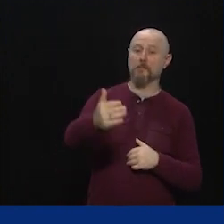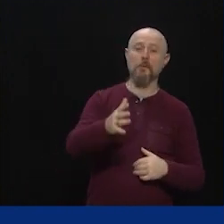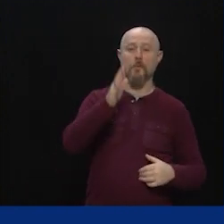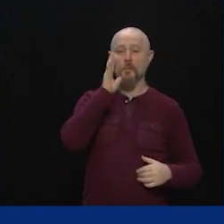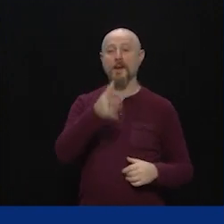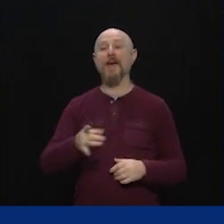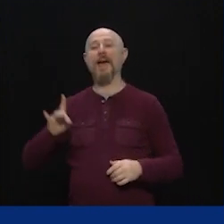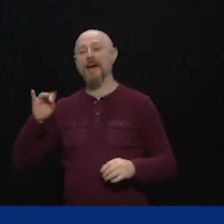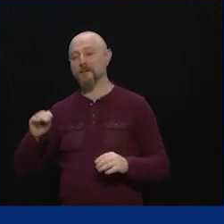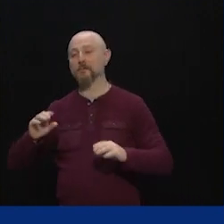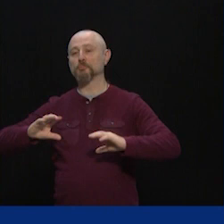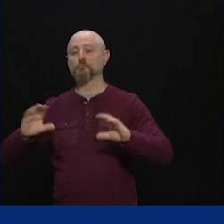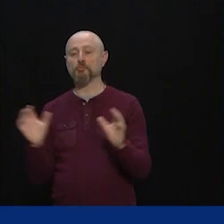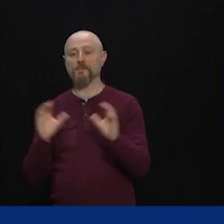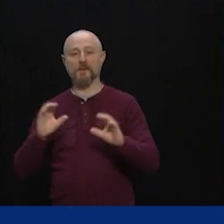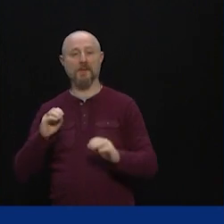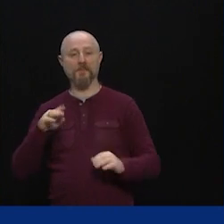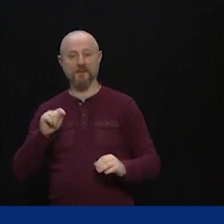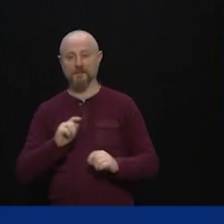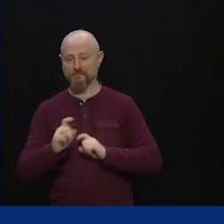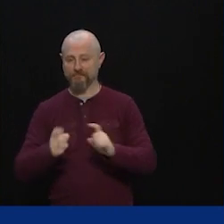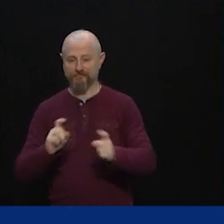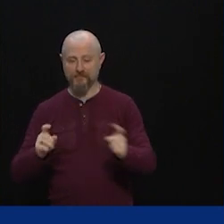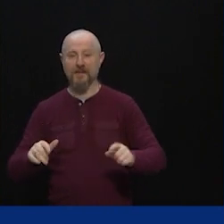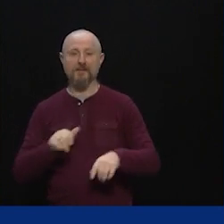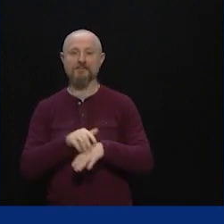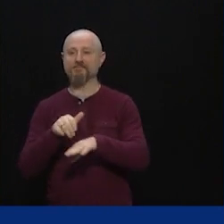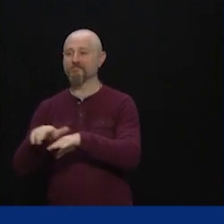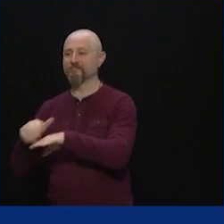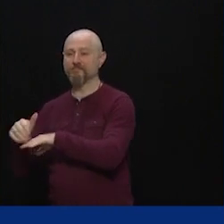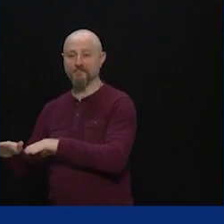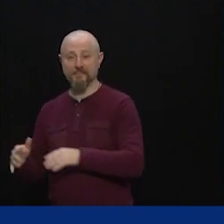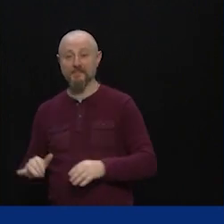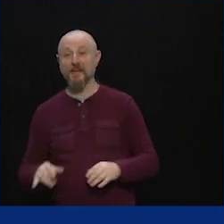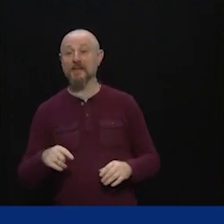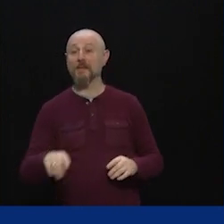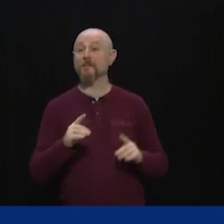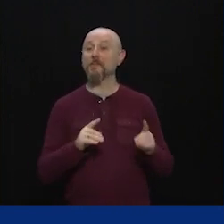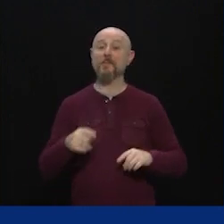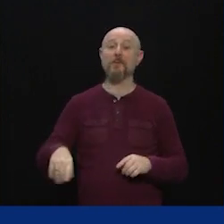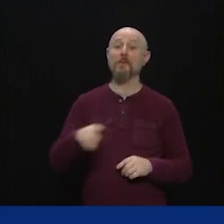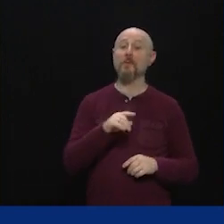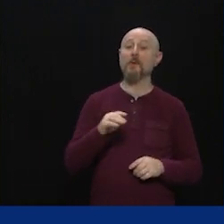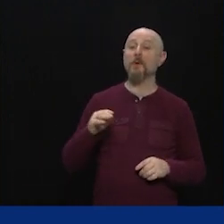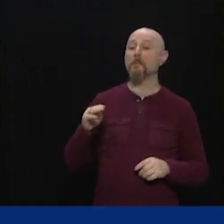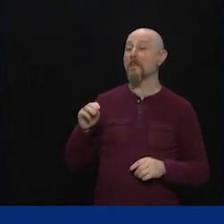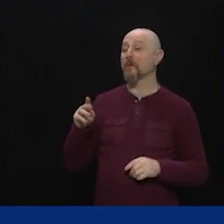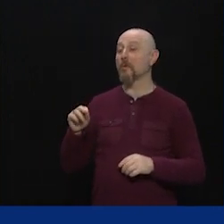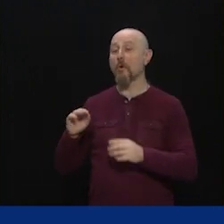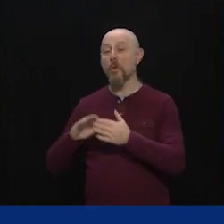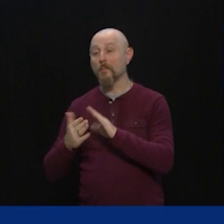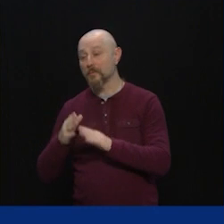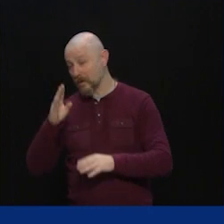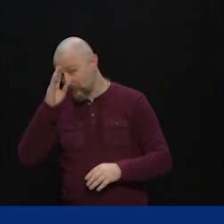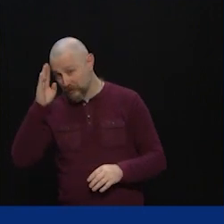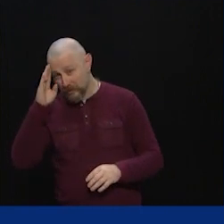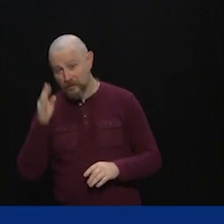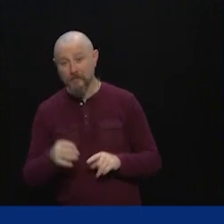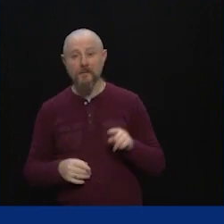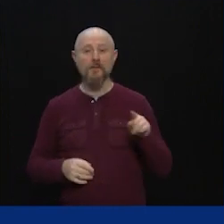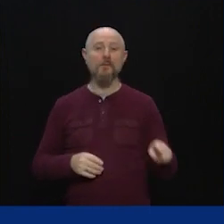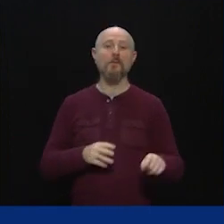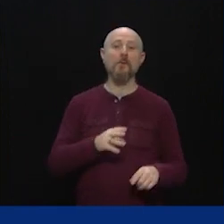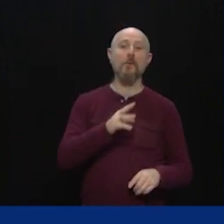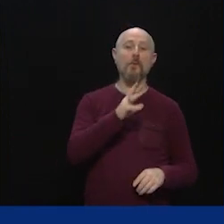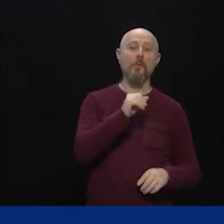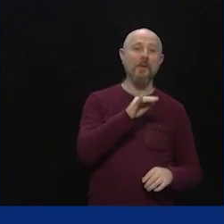So we're sending medics to Monroe Community Hospital, medics at Wayne County Nursing Home, as well as ambulance units. When I was on the phone with